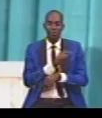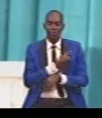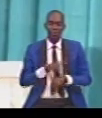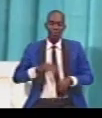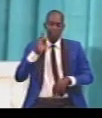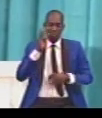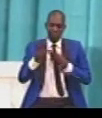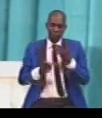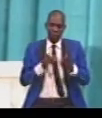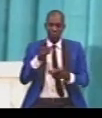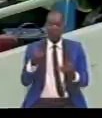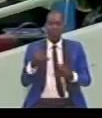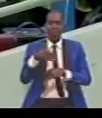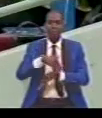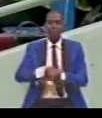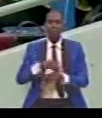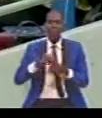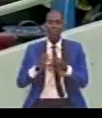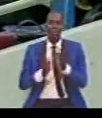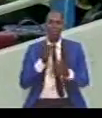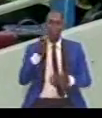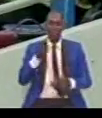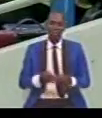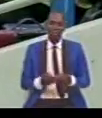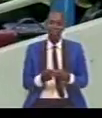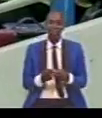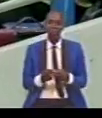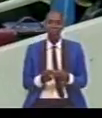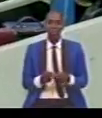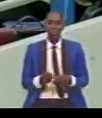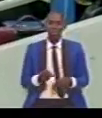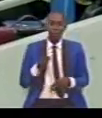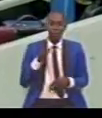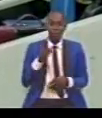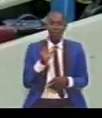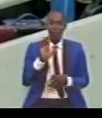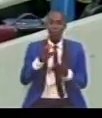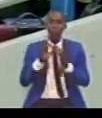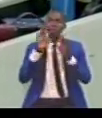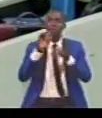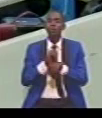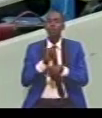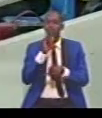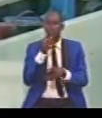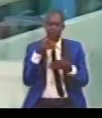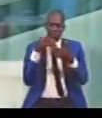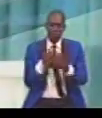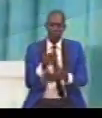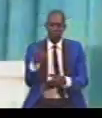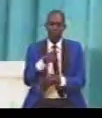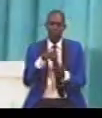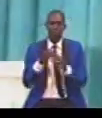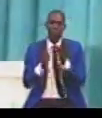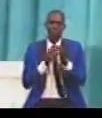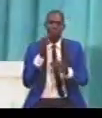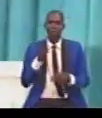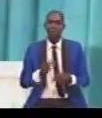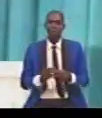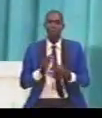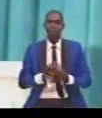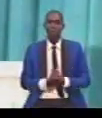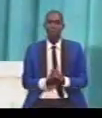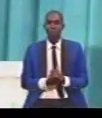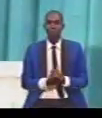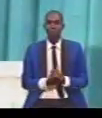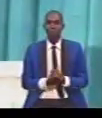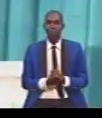this evening in Jesus' name. Your miracle is on the way in Jesus' name. We